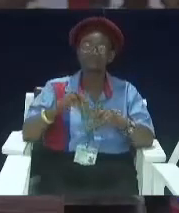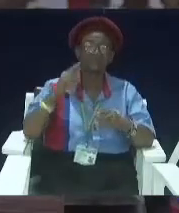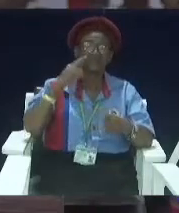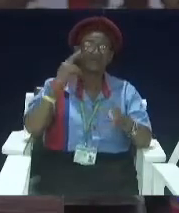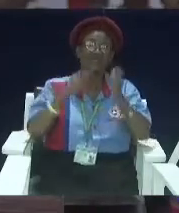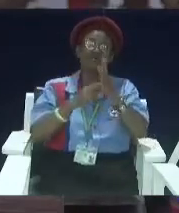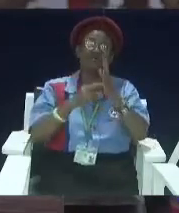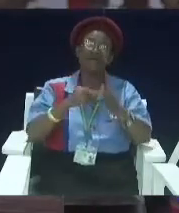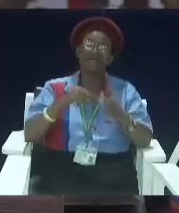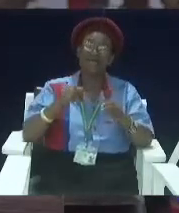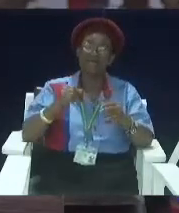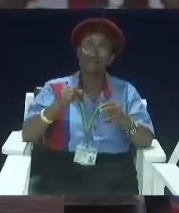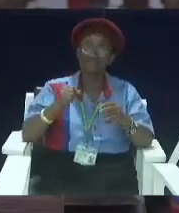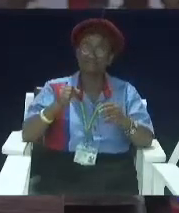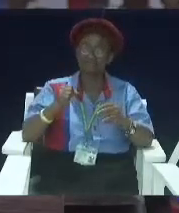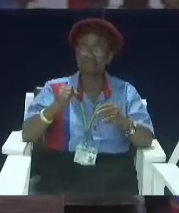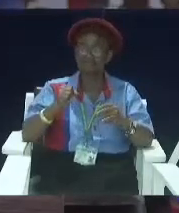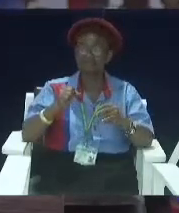requires